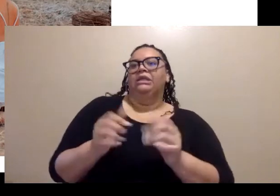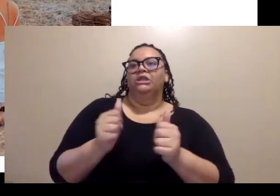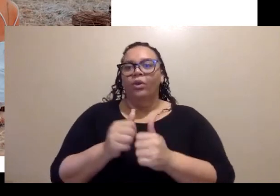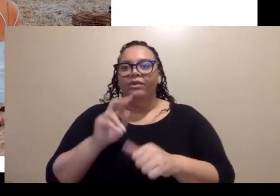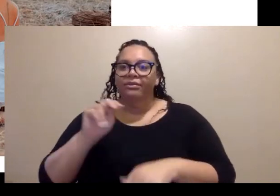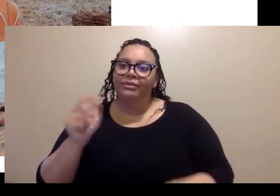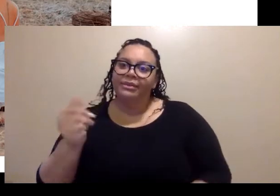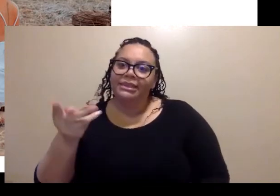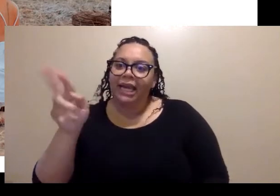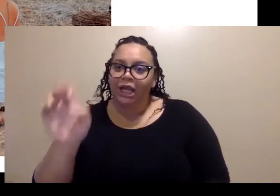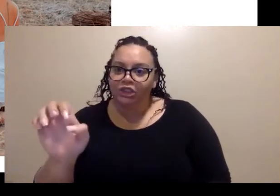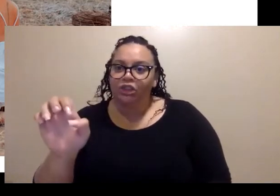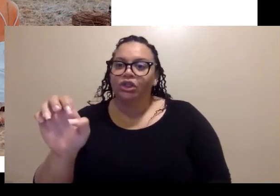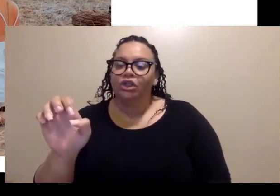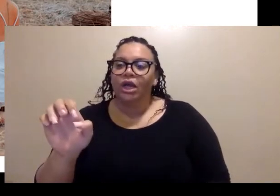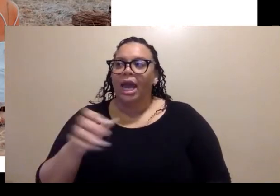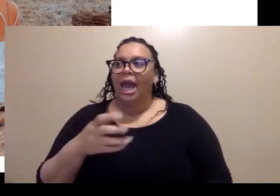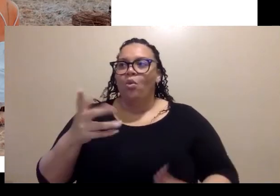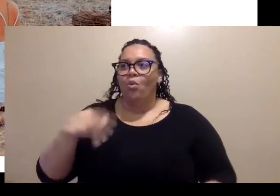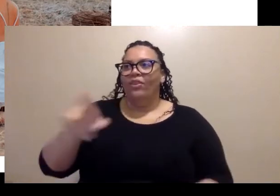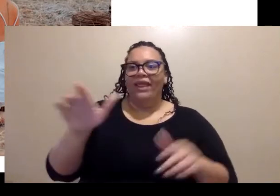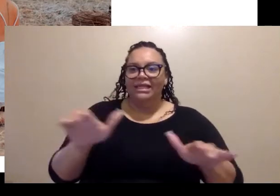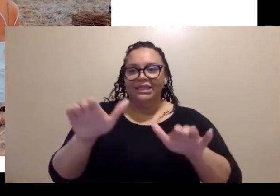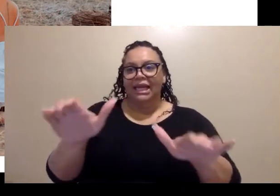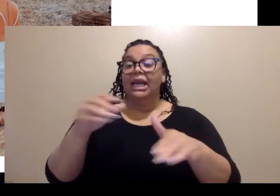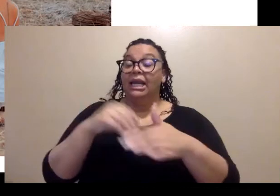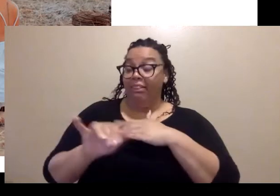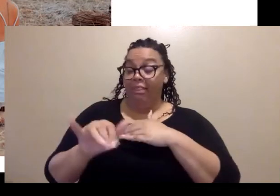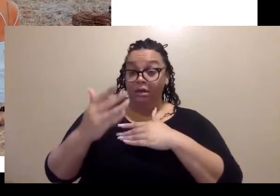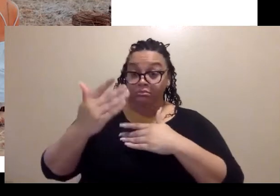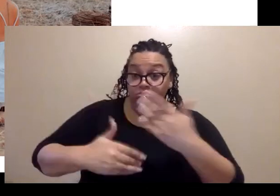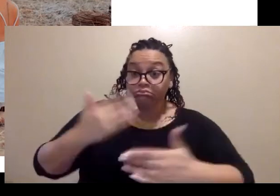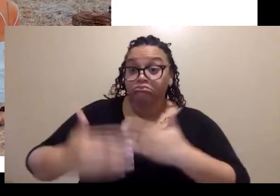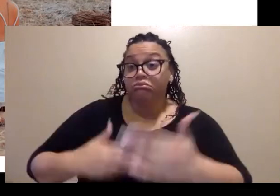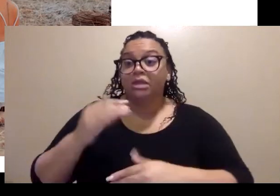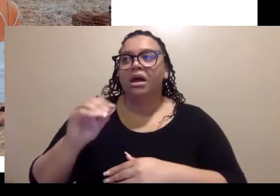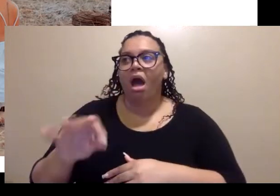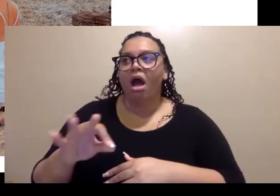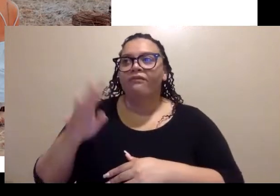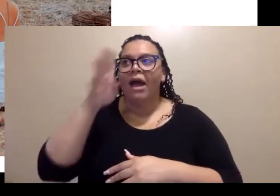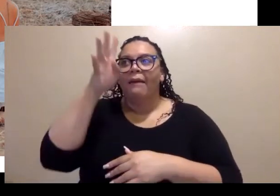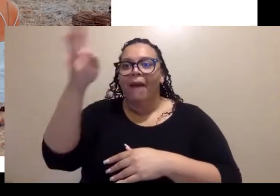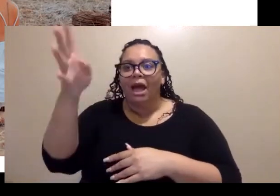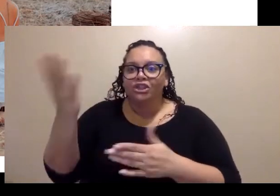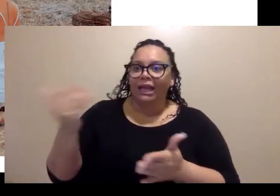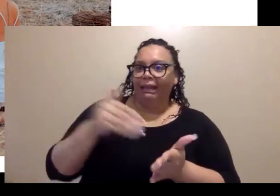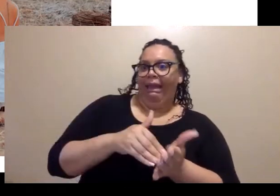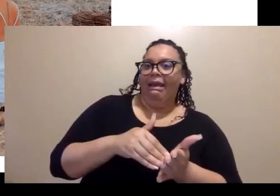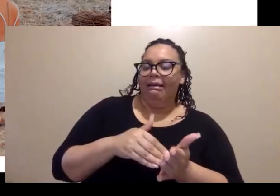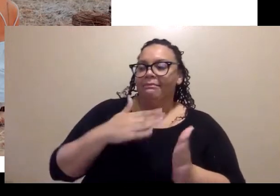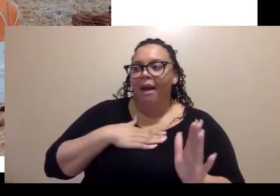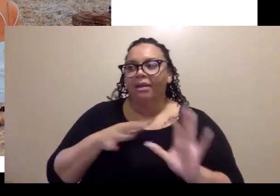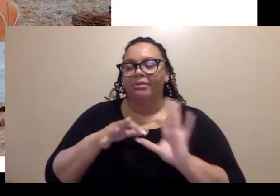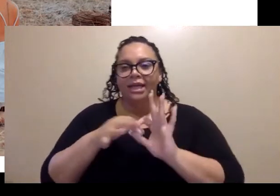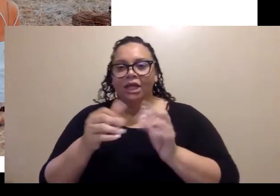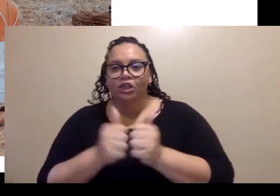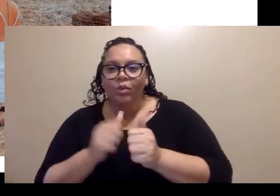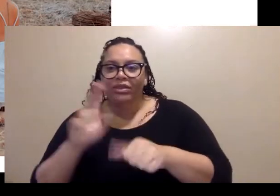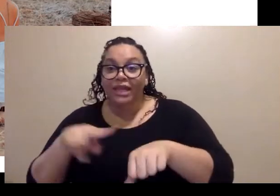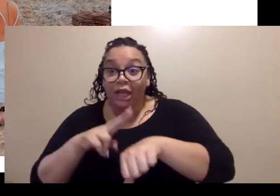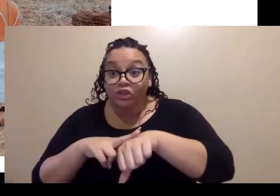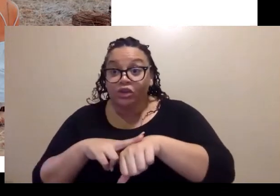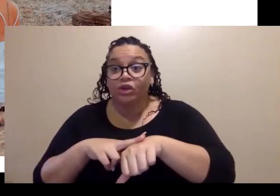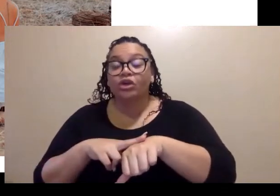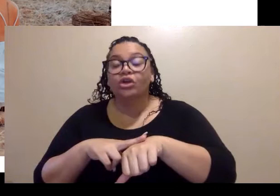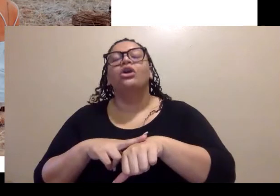and what they did. And in that process of reimagining my connection with nature through my own